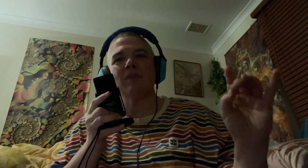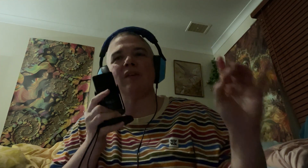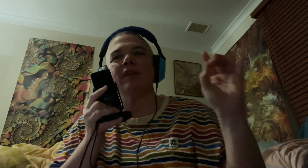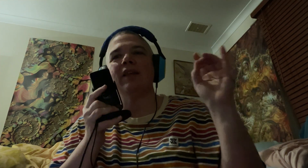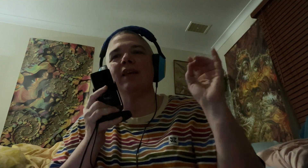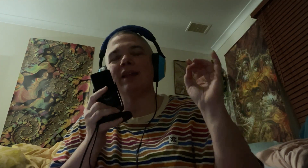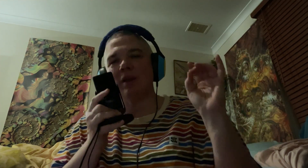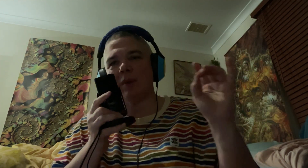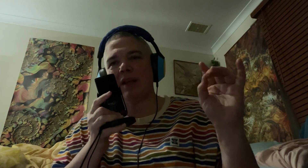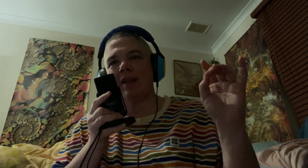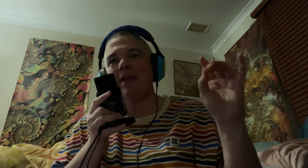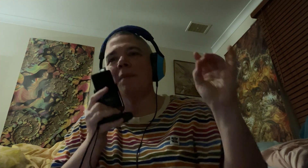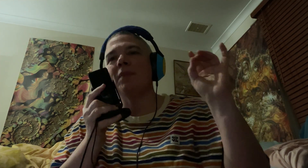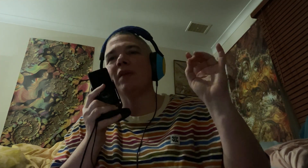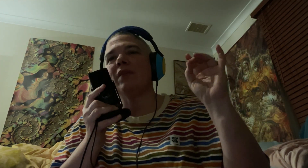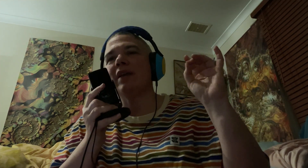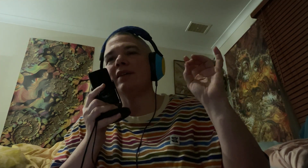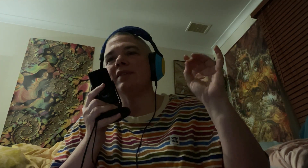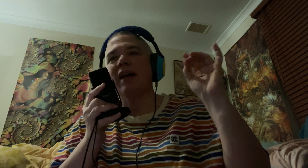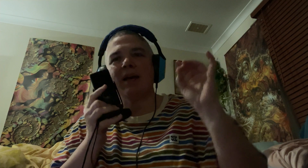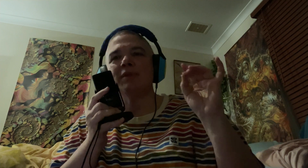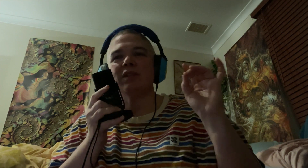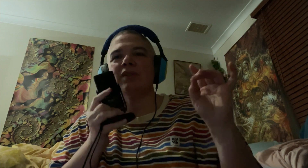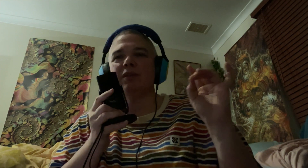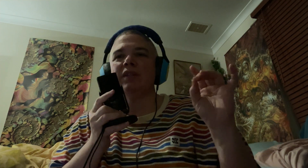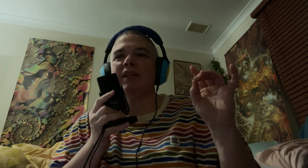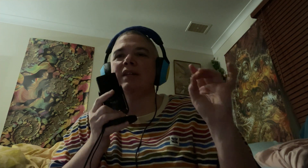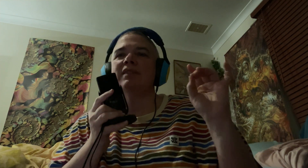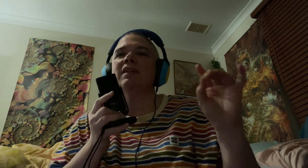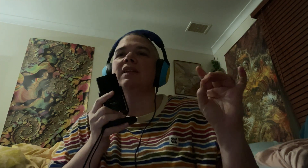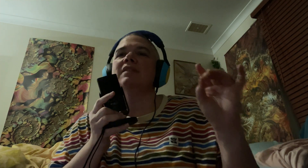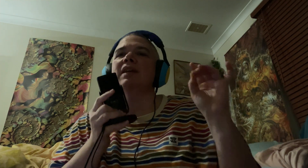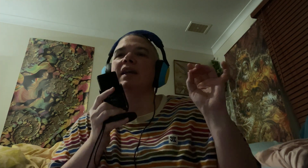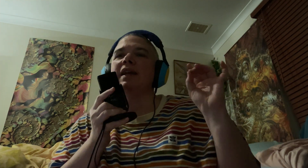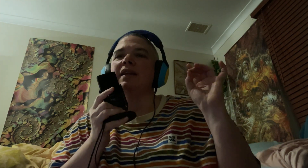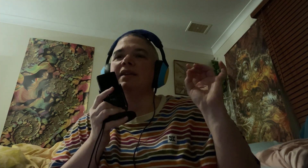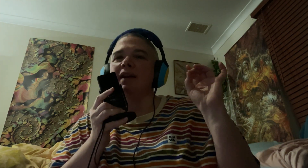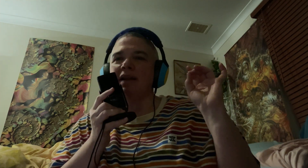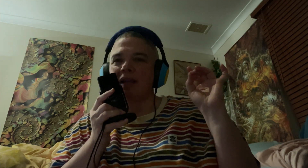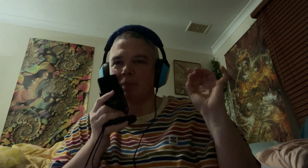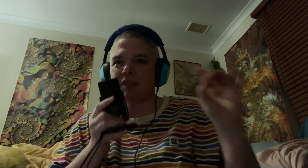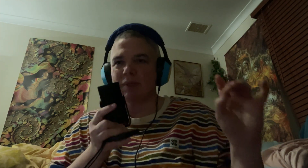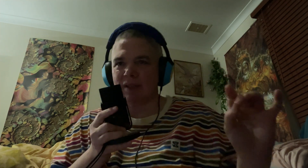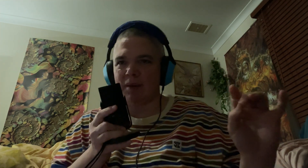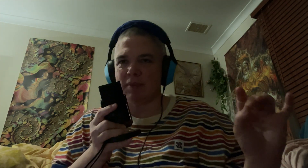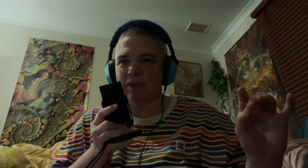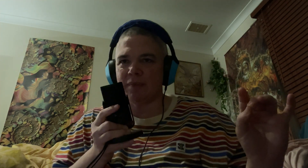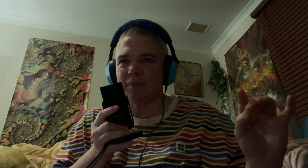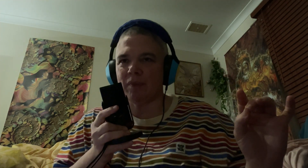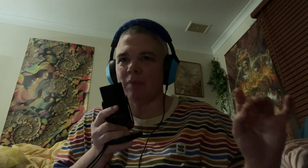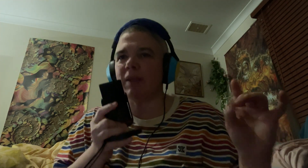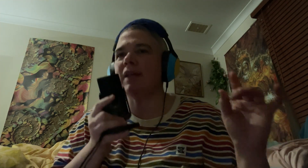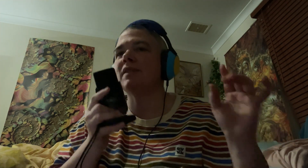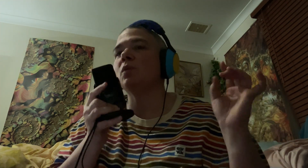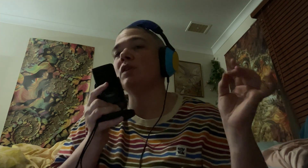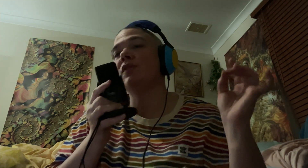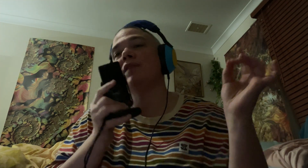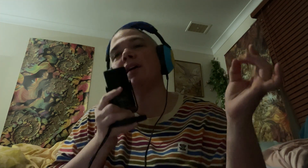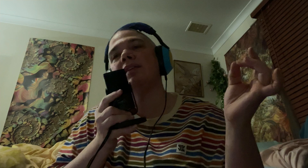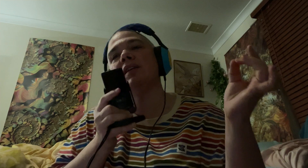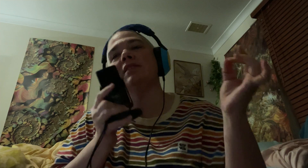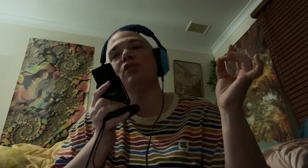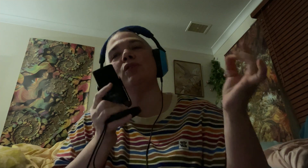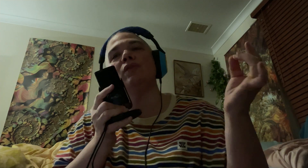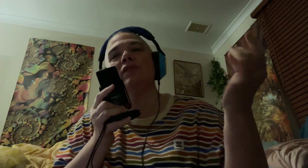very specifically in a way that is absolutely insidious, and it must be stopped. Because what